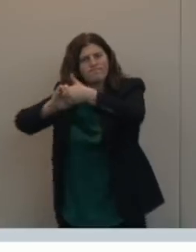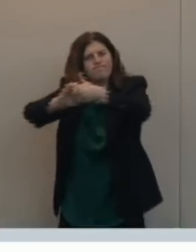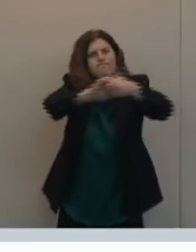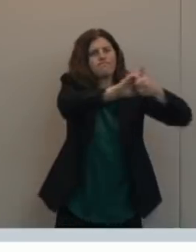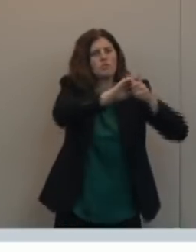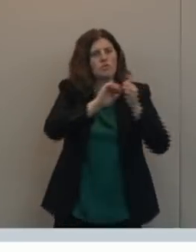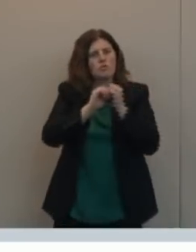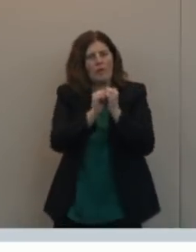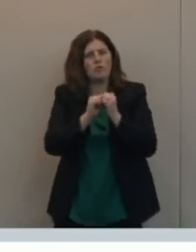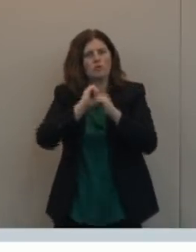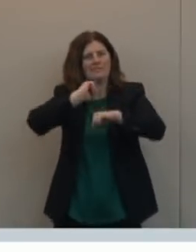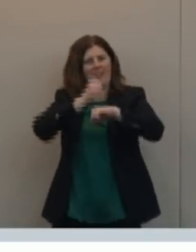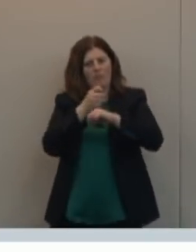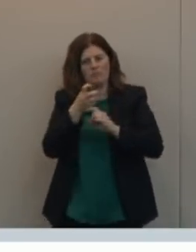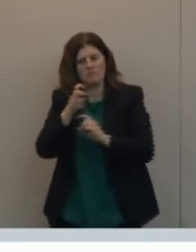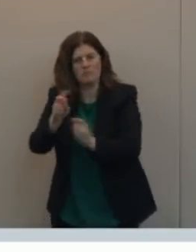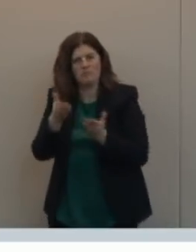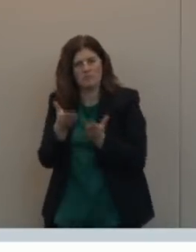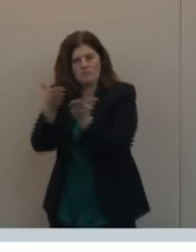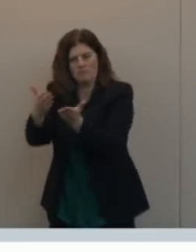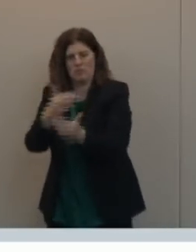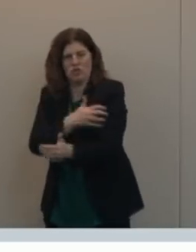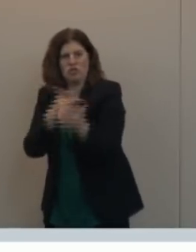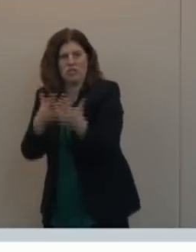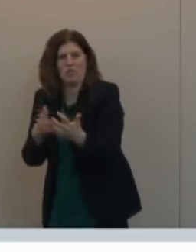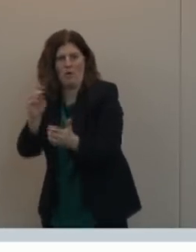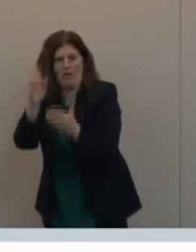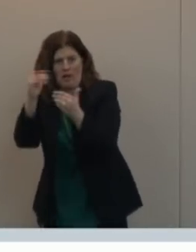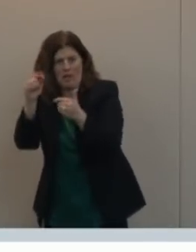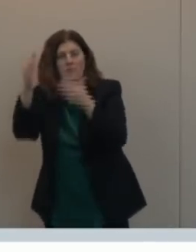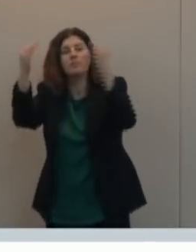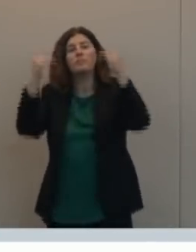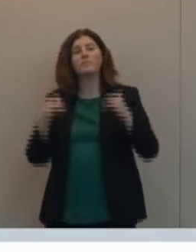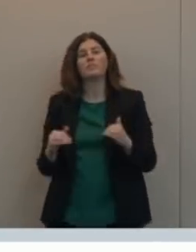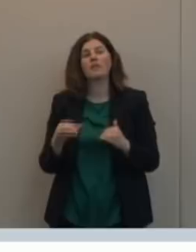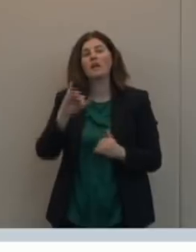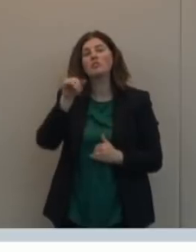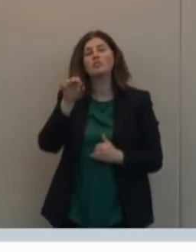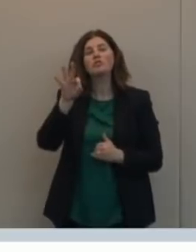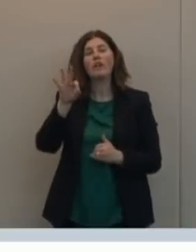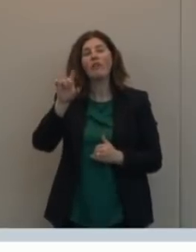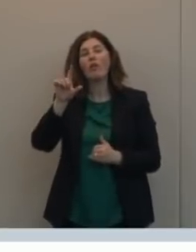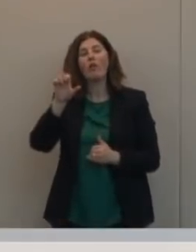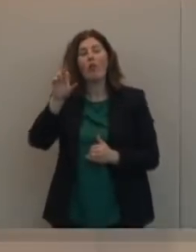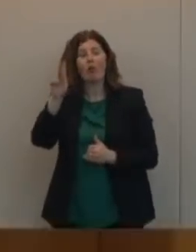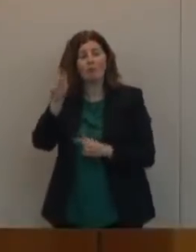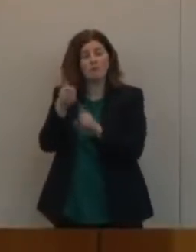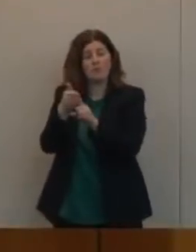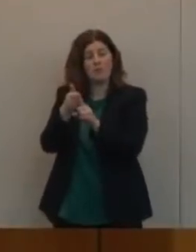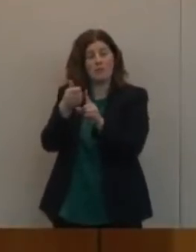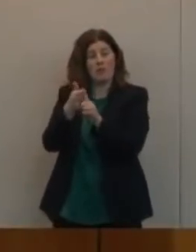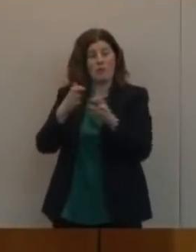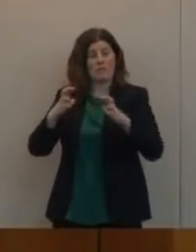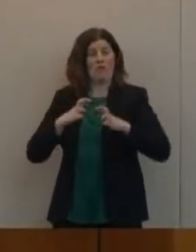up the transfer system. Also, Major General Jeff Clark, who's retired and has been working with